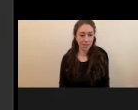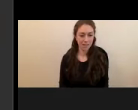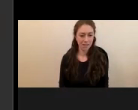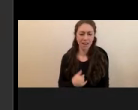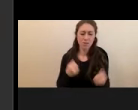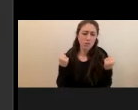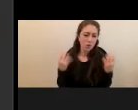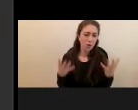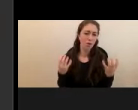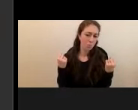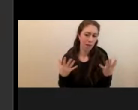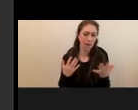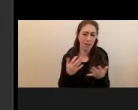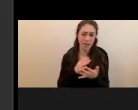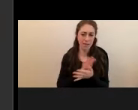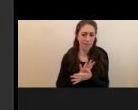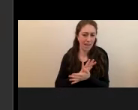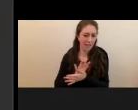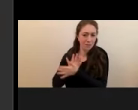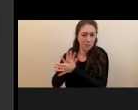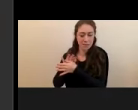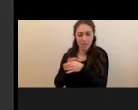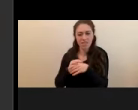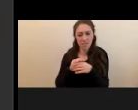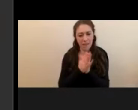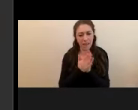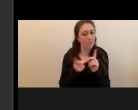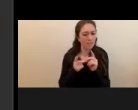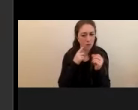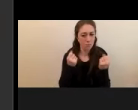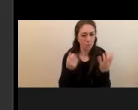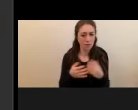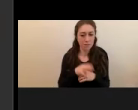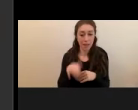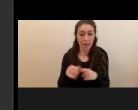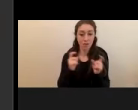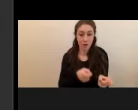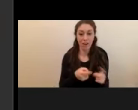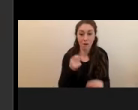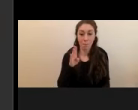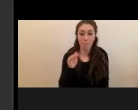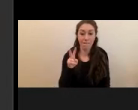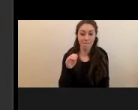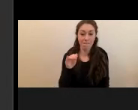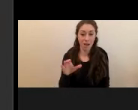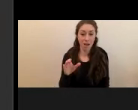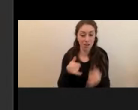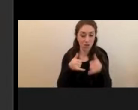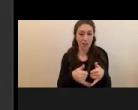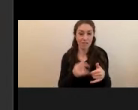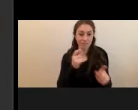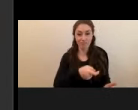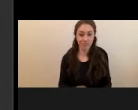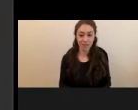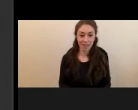We've digitized a lot of it, including a lot with a grant from BAVC. One of the main themes that led to